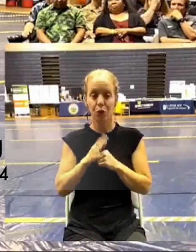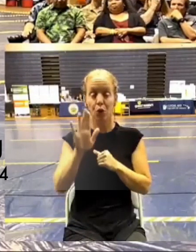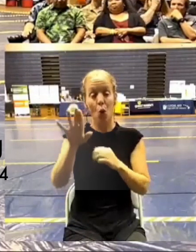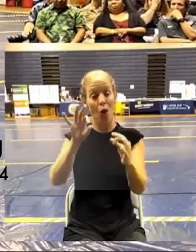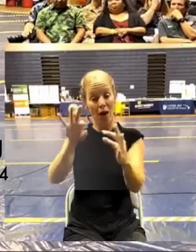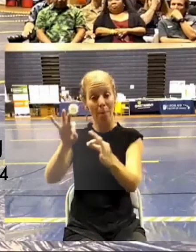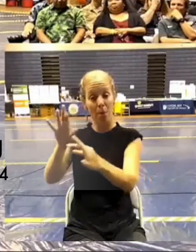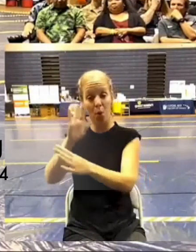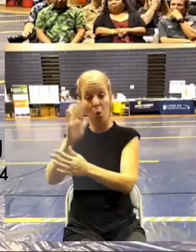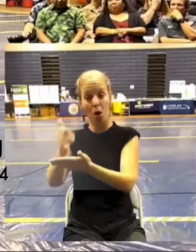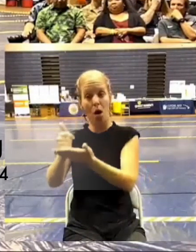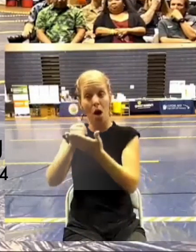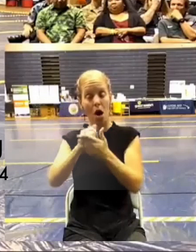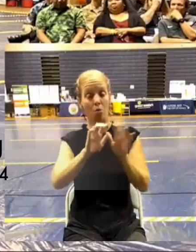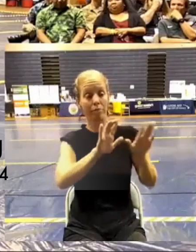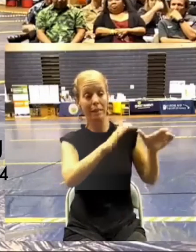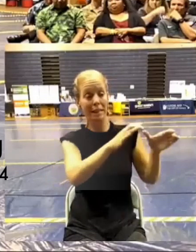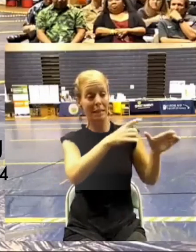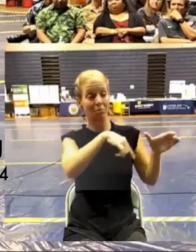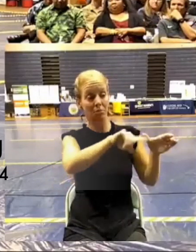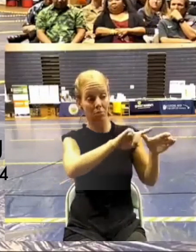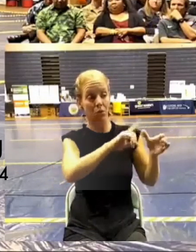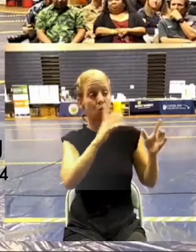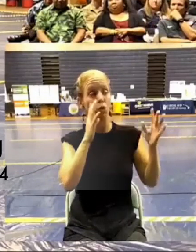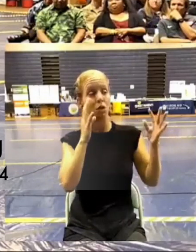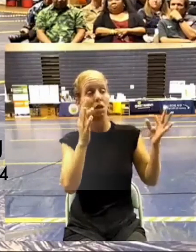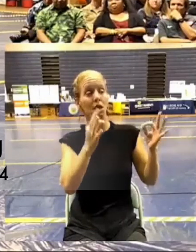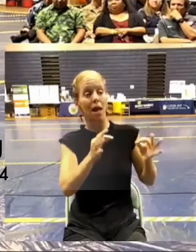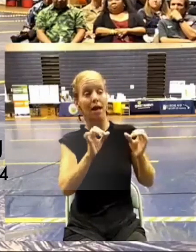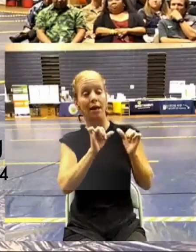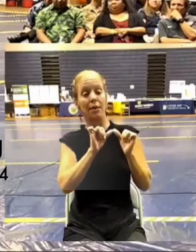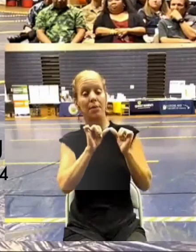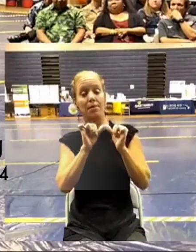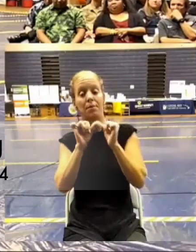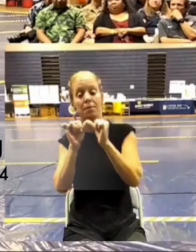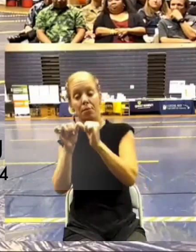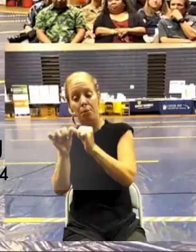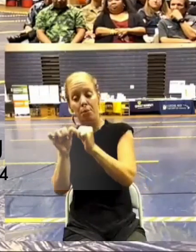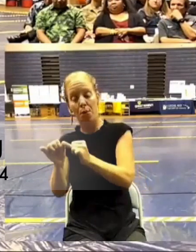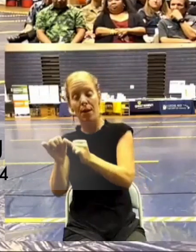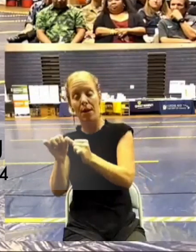final debris site, or the permanent debris site, excuse me.